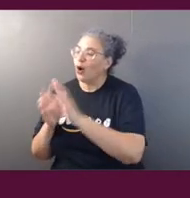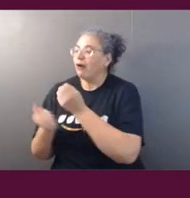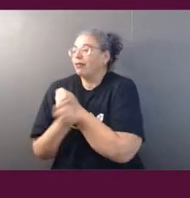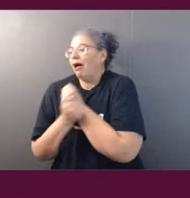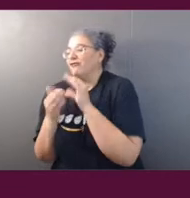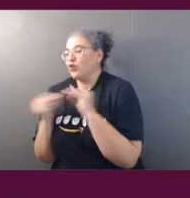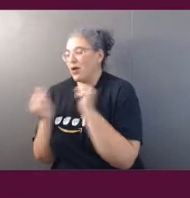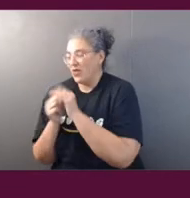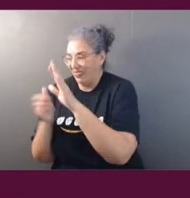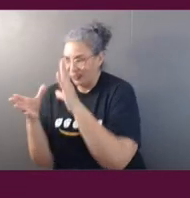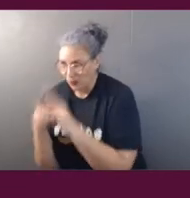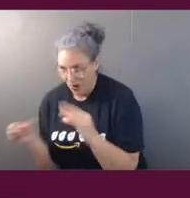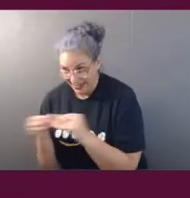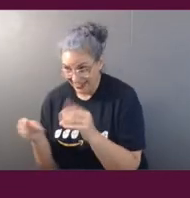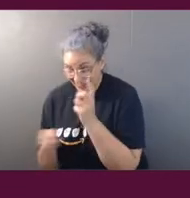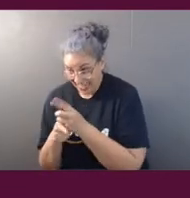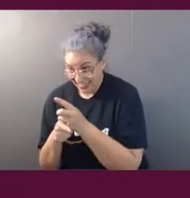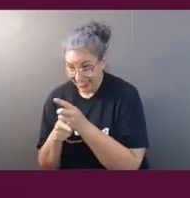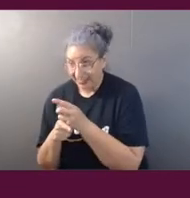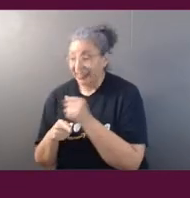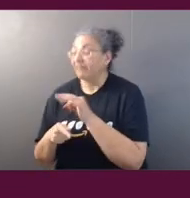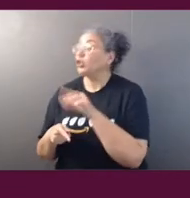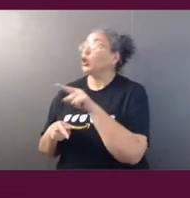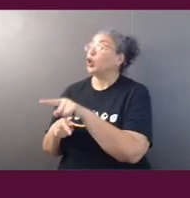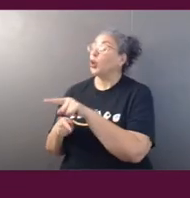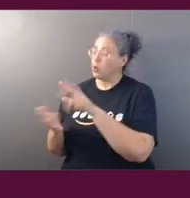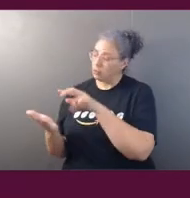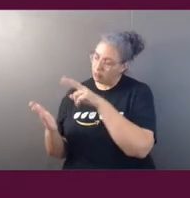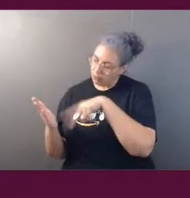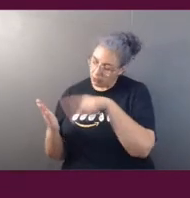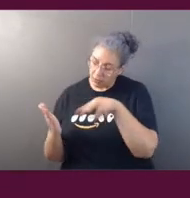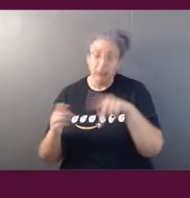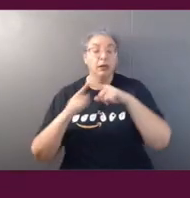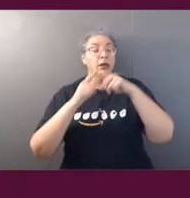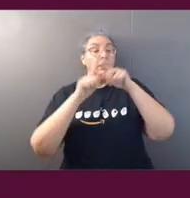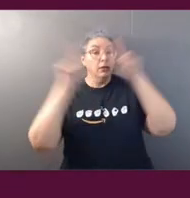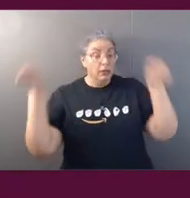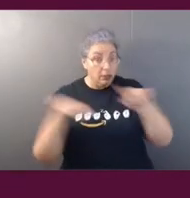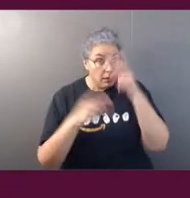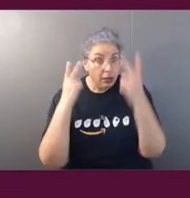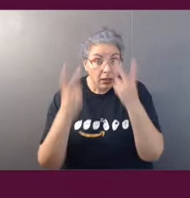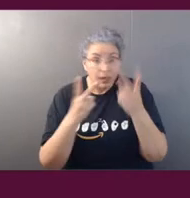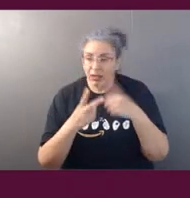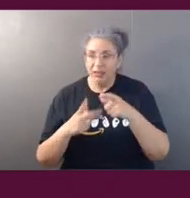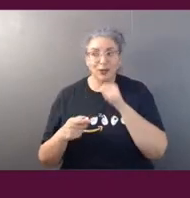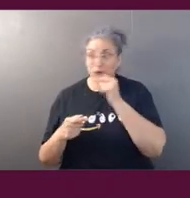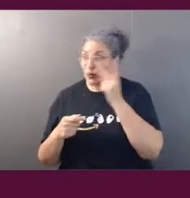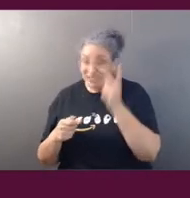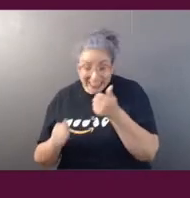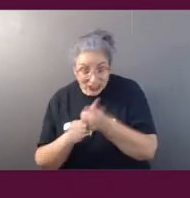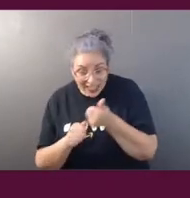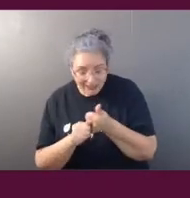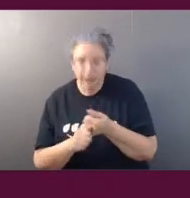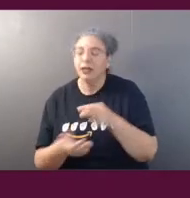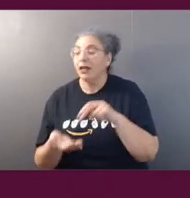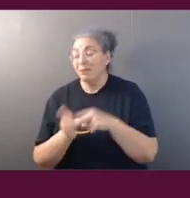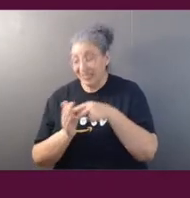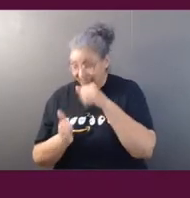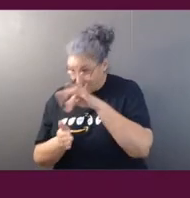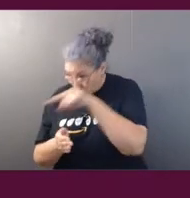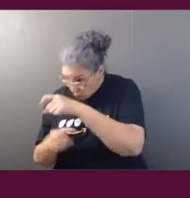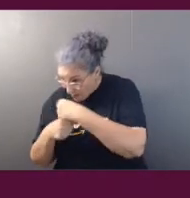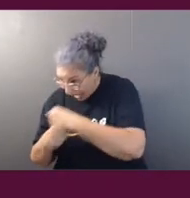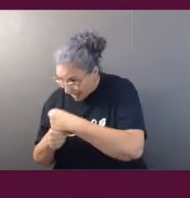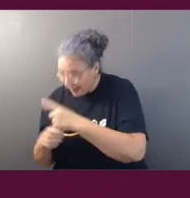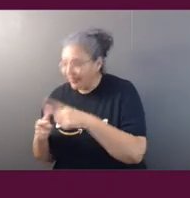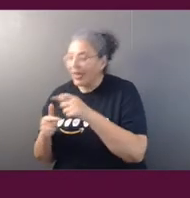storytelling and know that your story, if you do not see yourself on television, know that you making that will